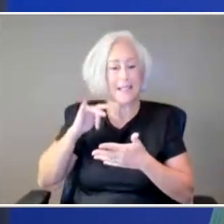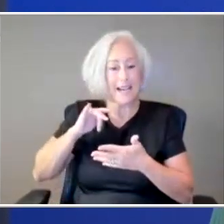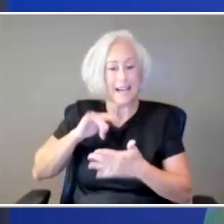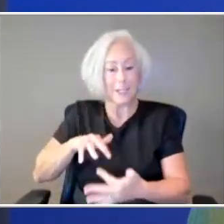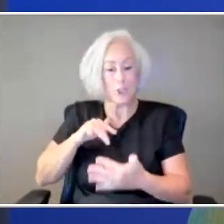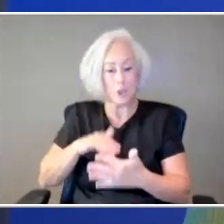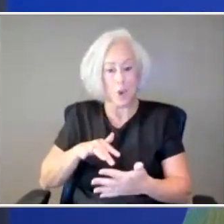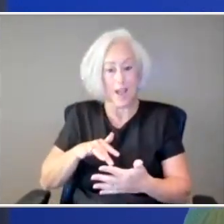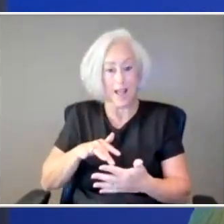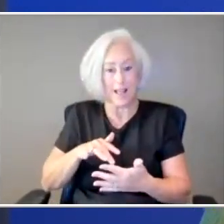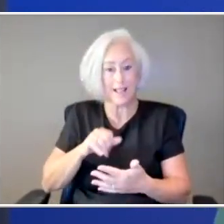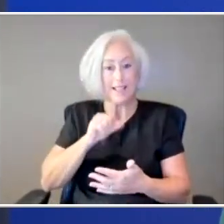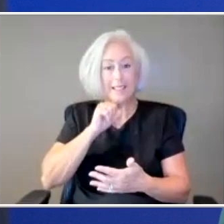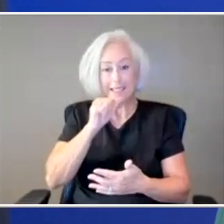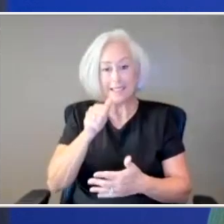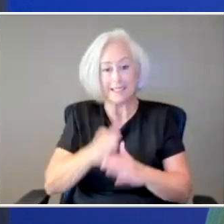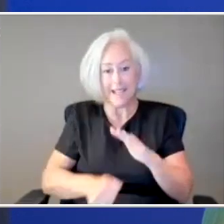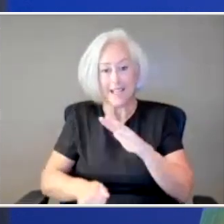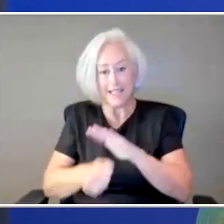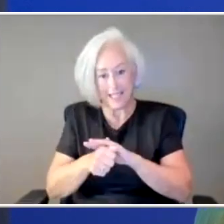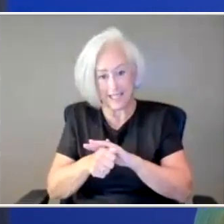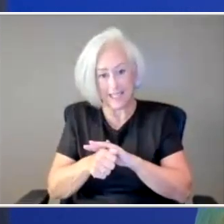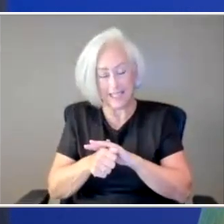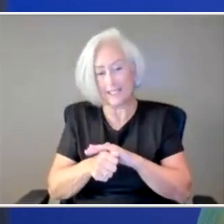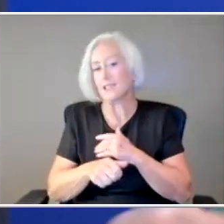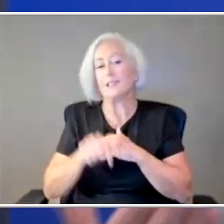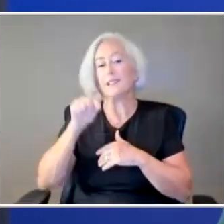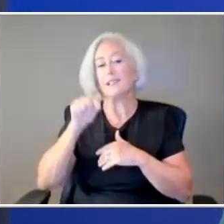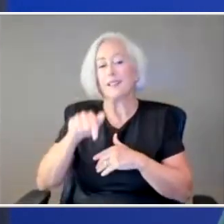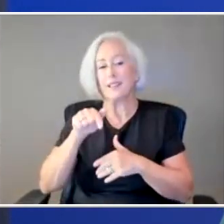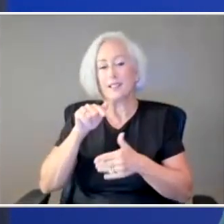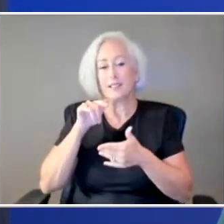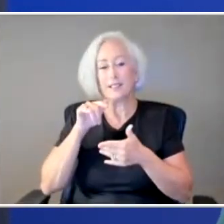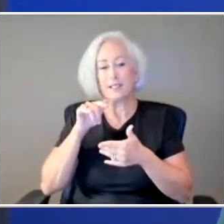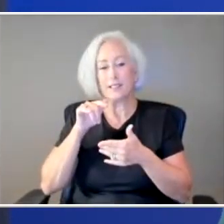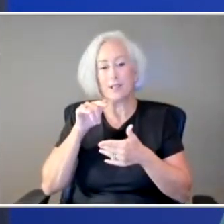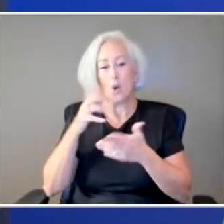get the treatment or not. This was the doctor chose, or